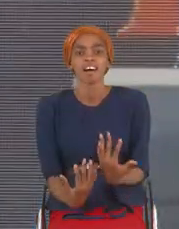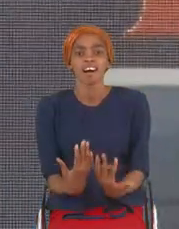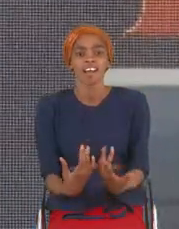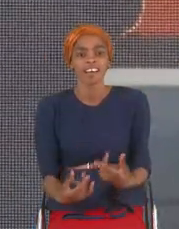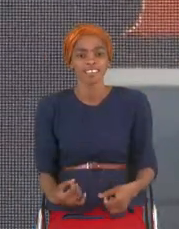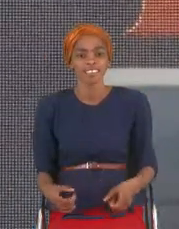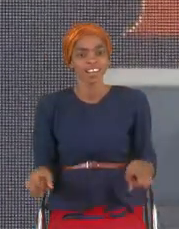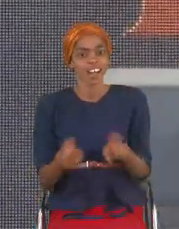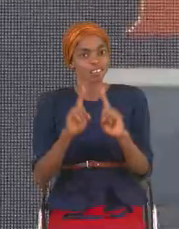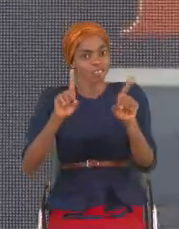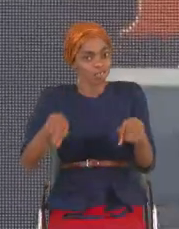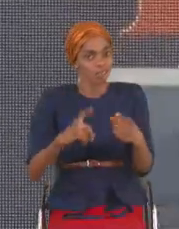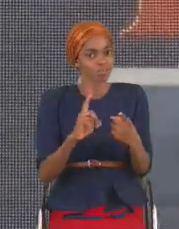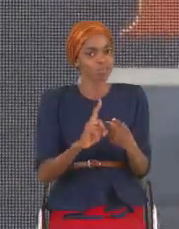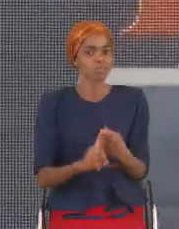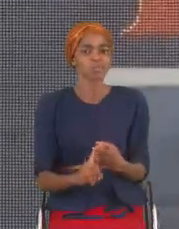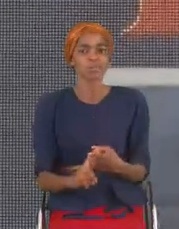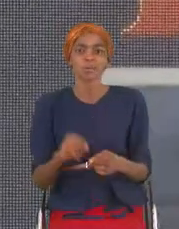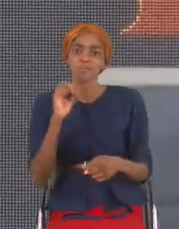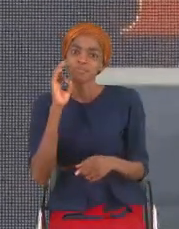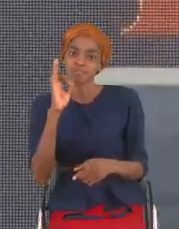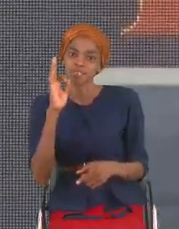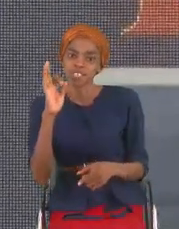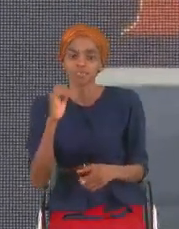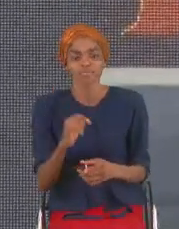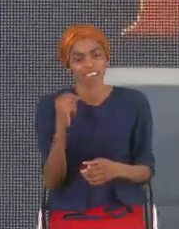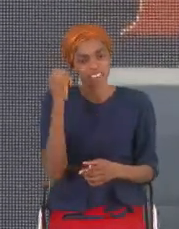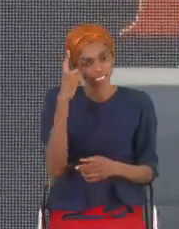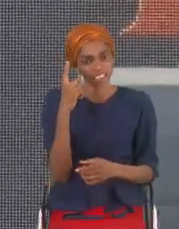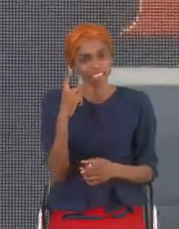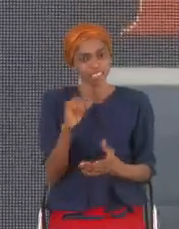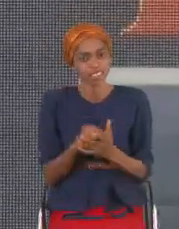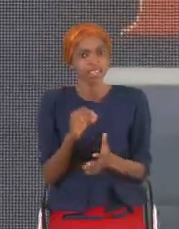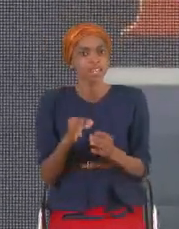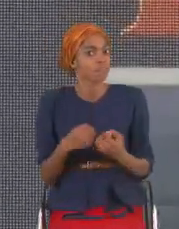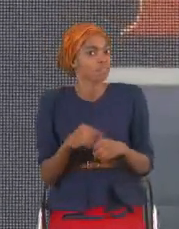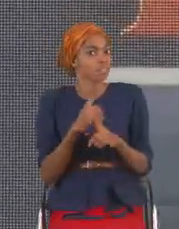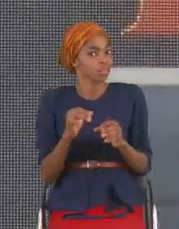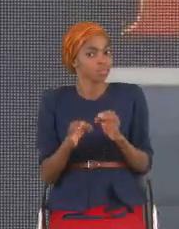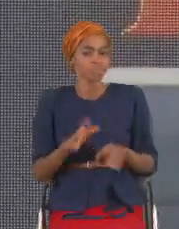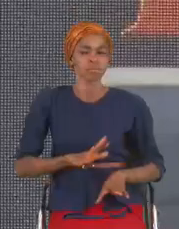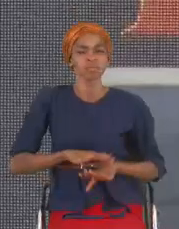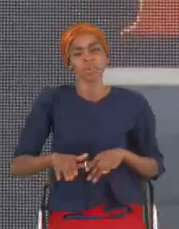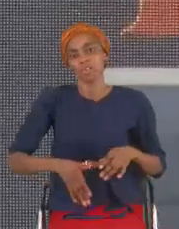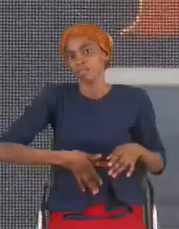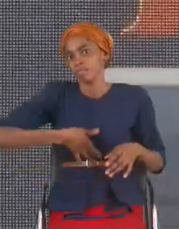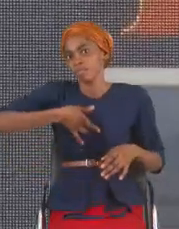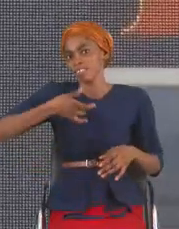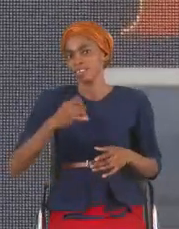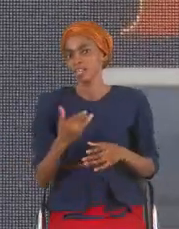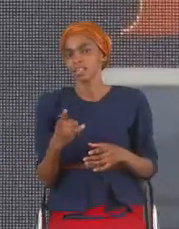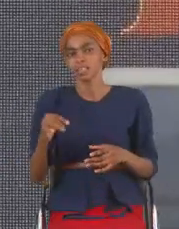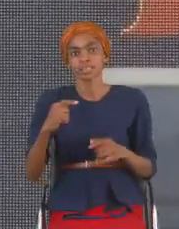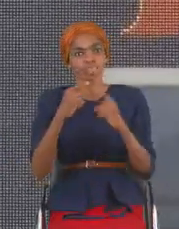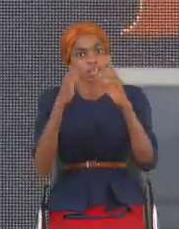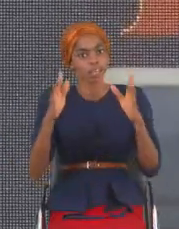to minister, understand, even if you don't feel anything, the enemy